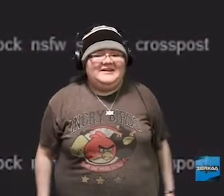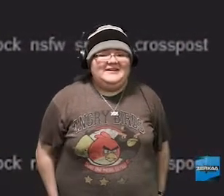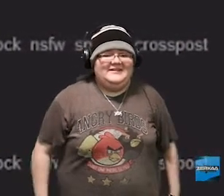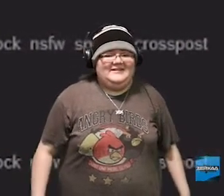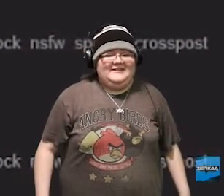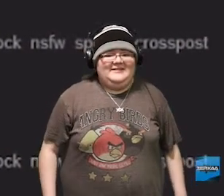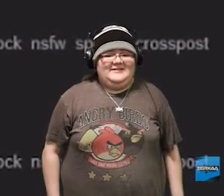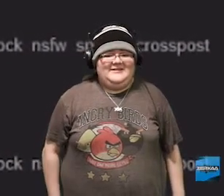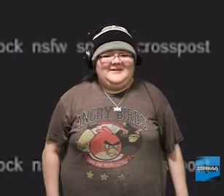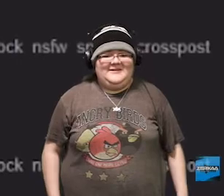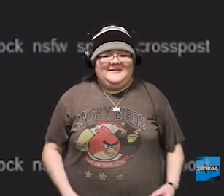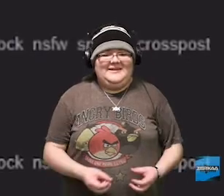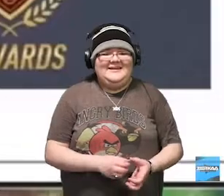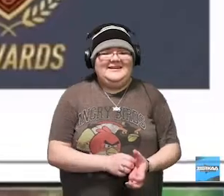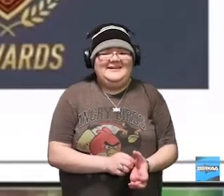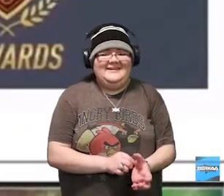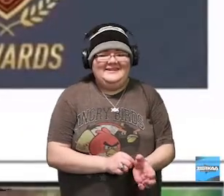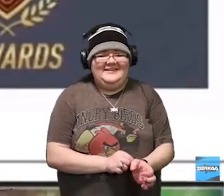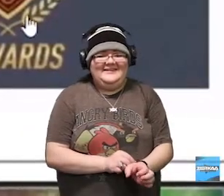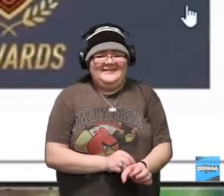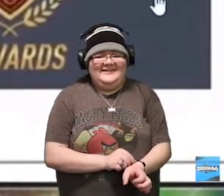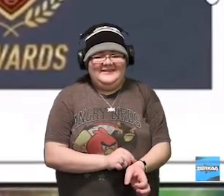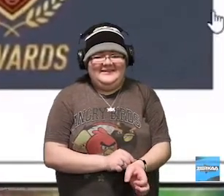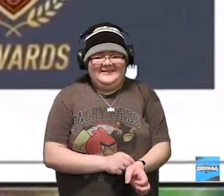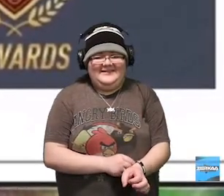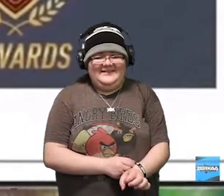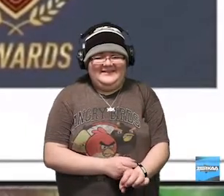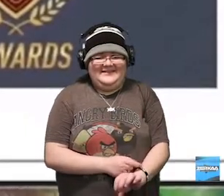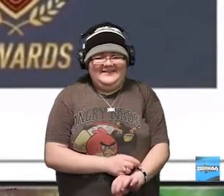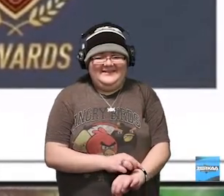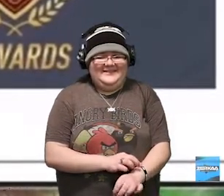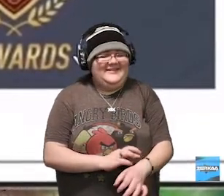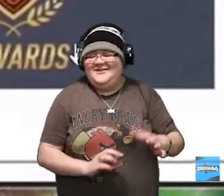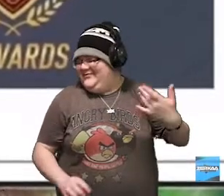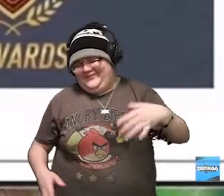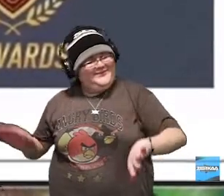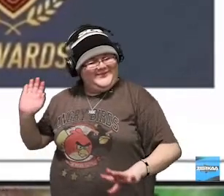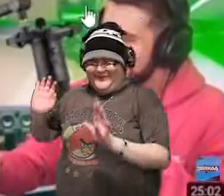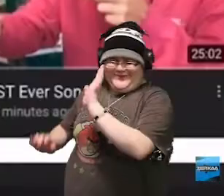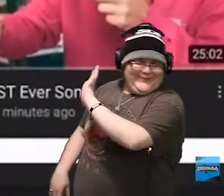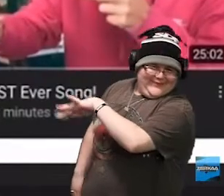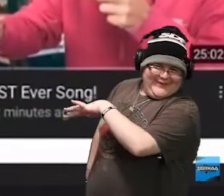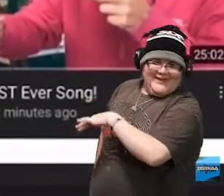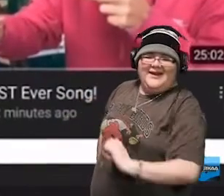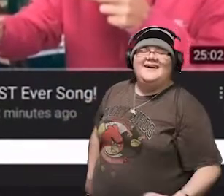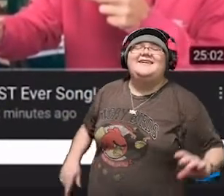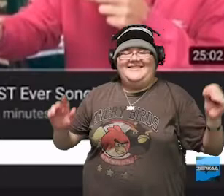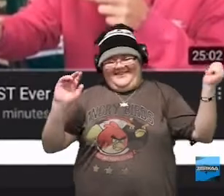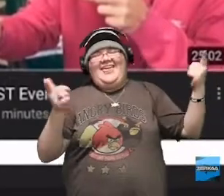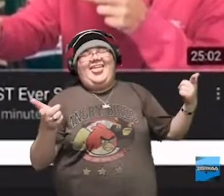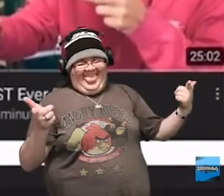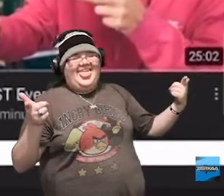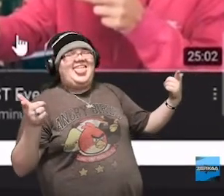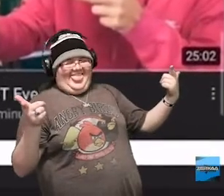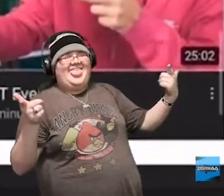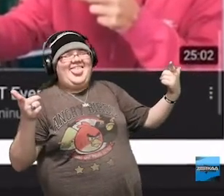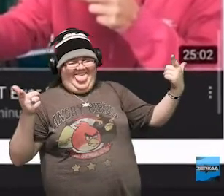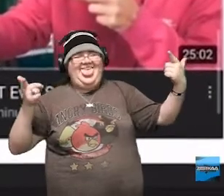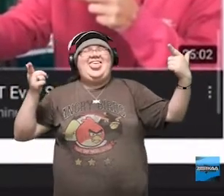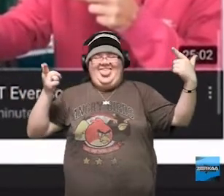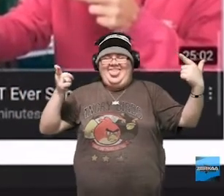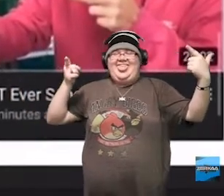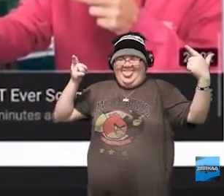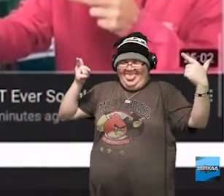more that I missed out. Oh my god, there's more that I missed. What I look forward to on Thursdays. Foot Chance Awards. I mean, it's fair, they're dead these days. And then, yeah,